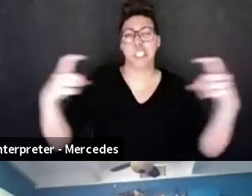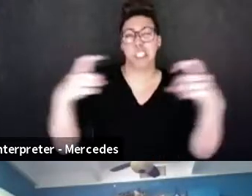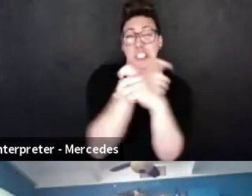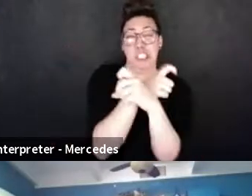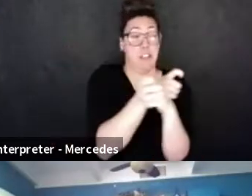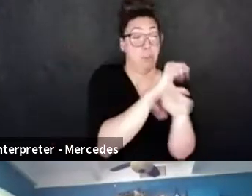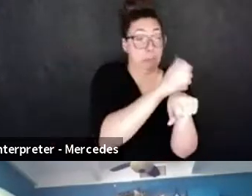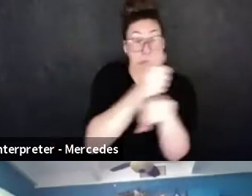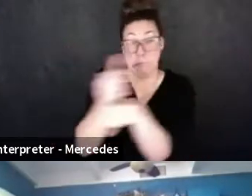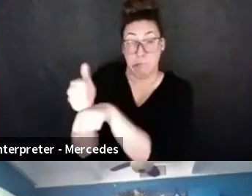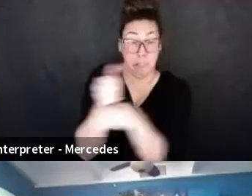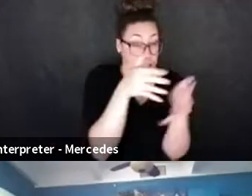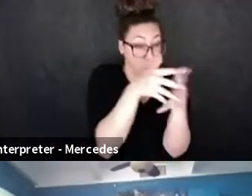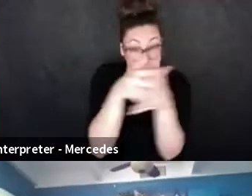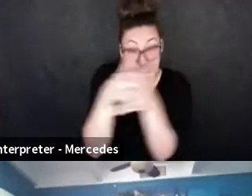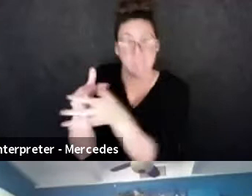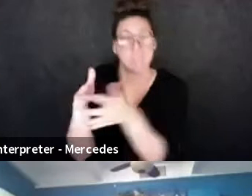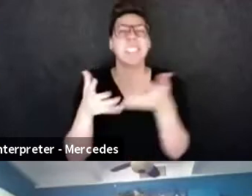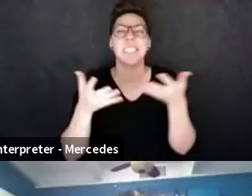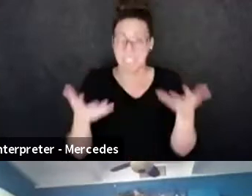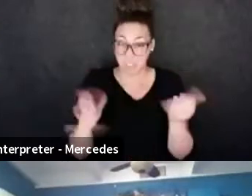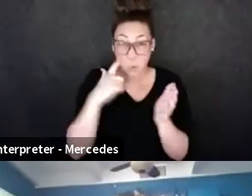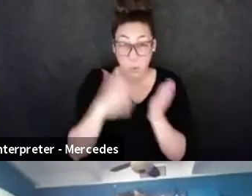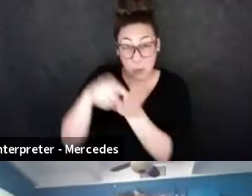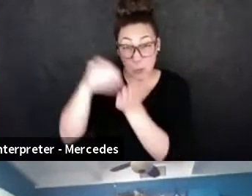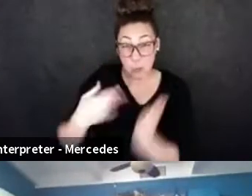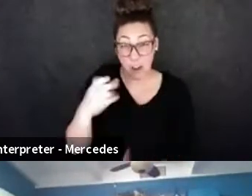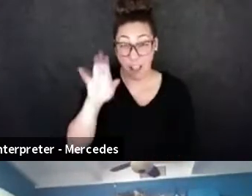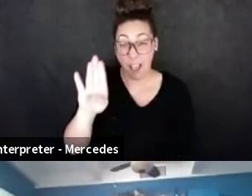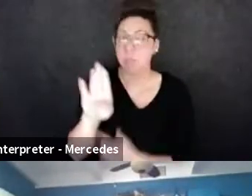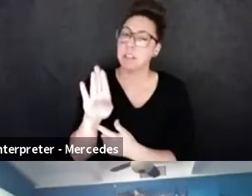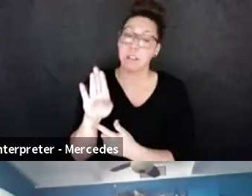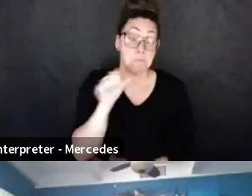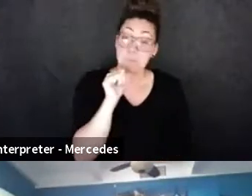teaching. So our student hub, you'll notice, is not only